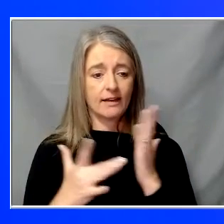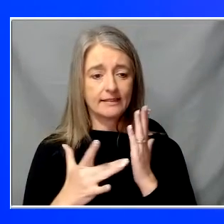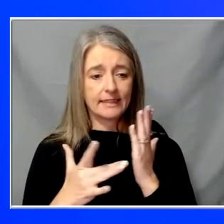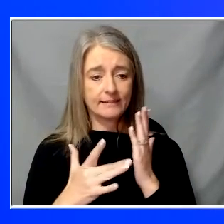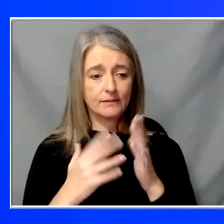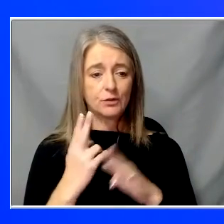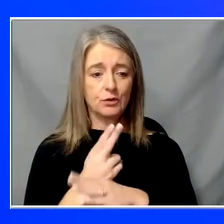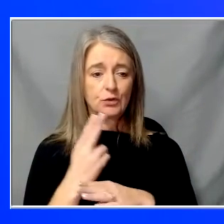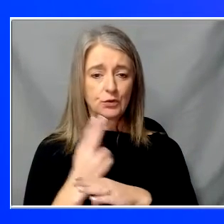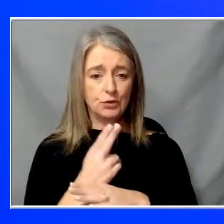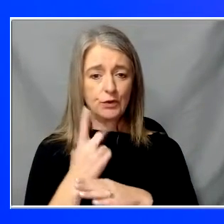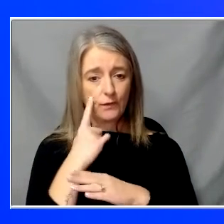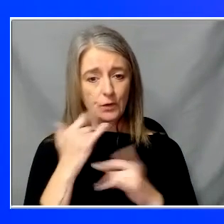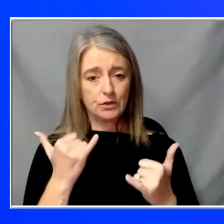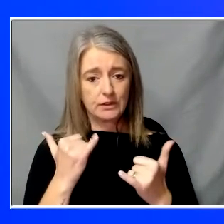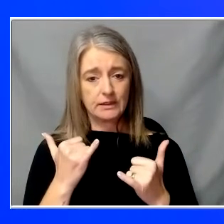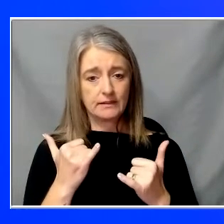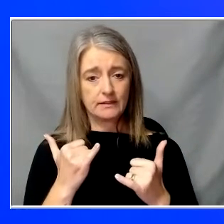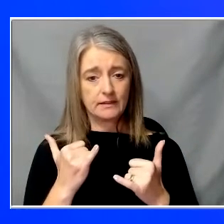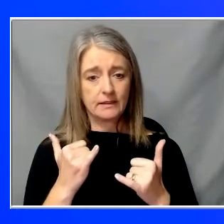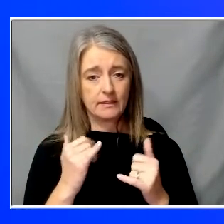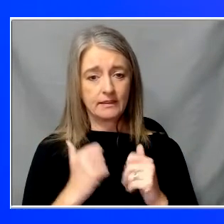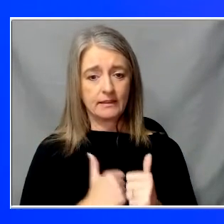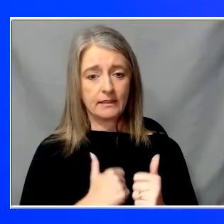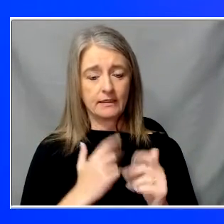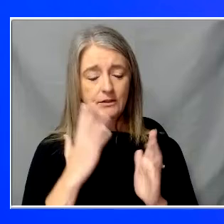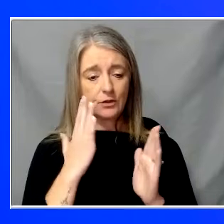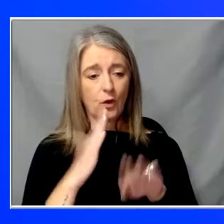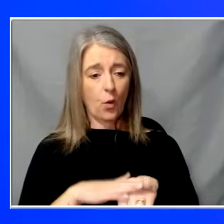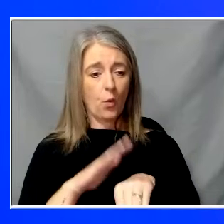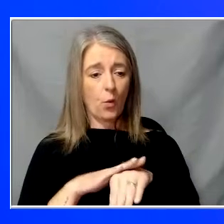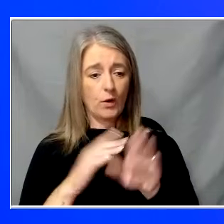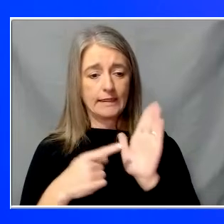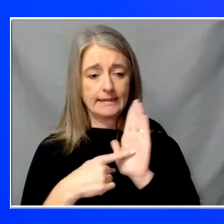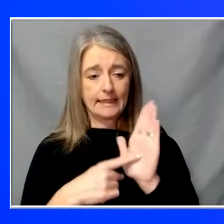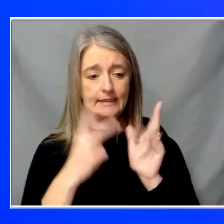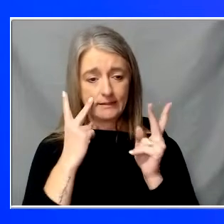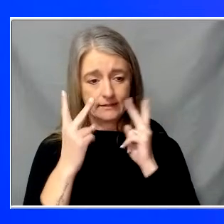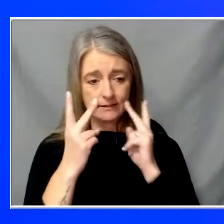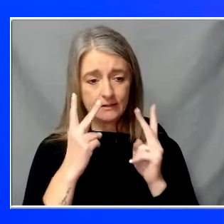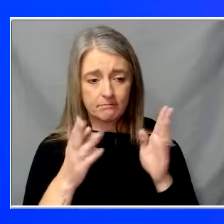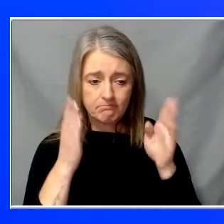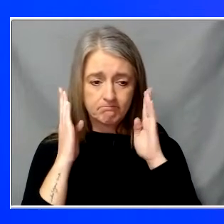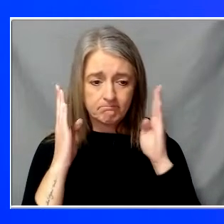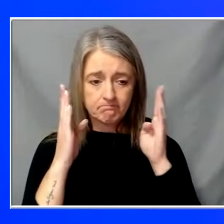for day in, day out life, and be warning sign is always take vigilant, this